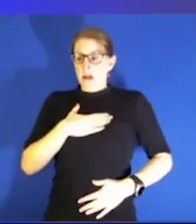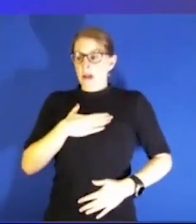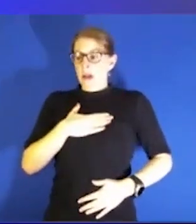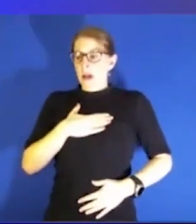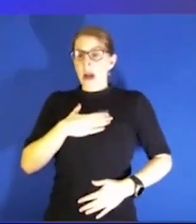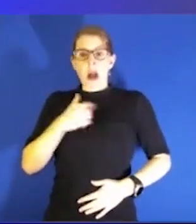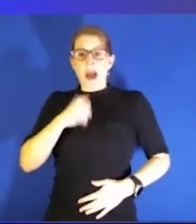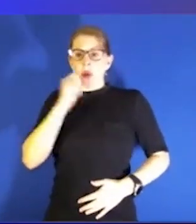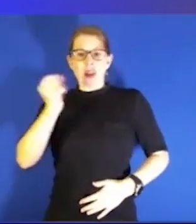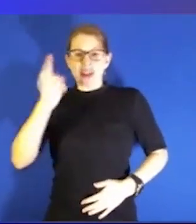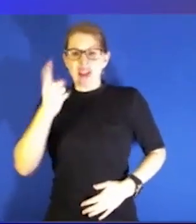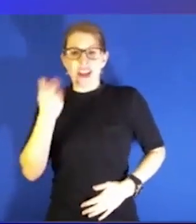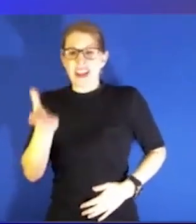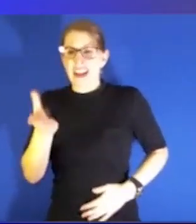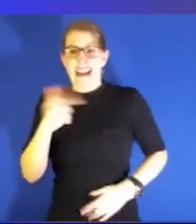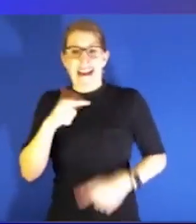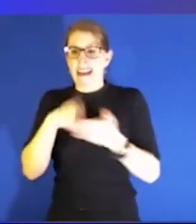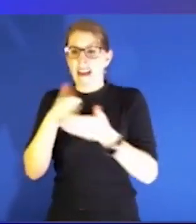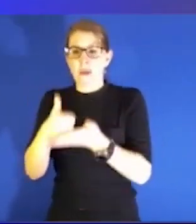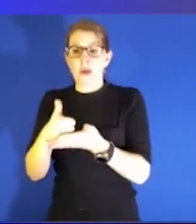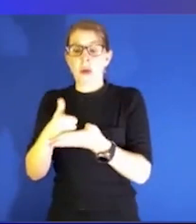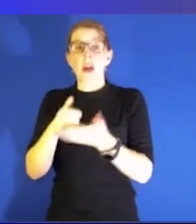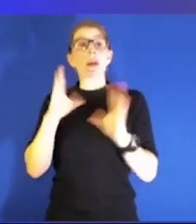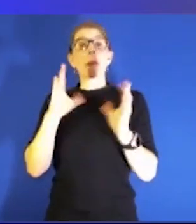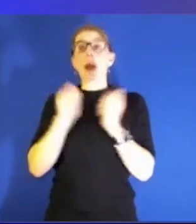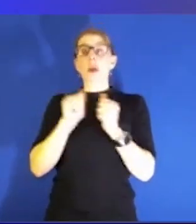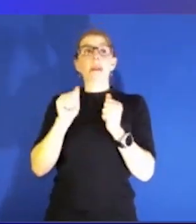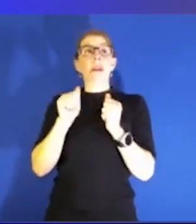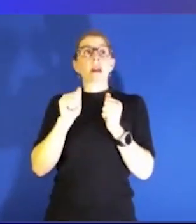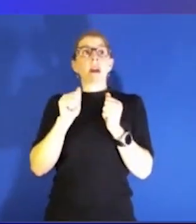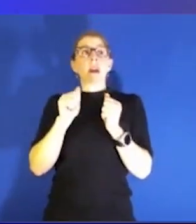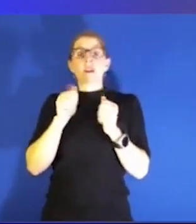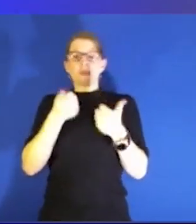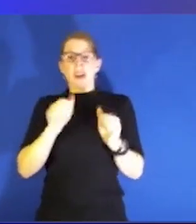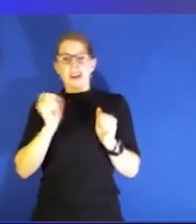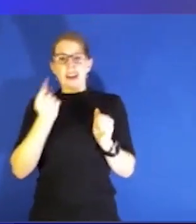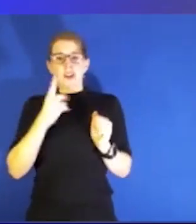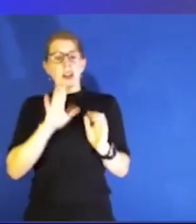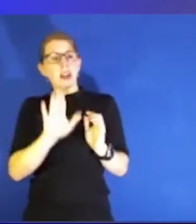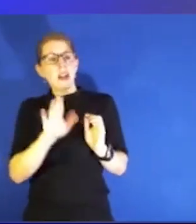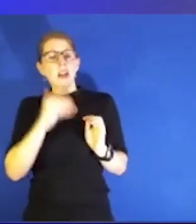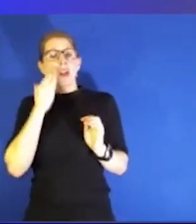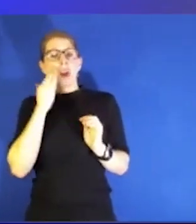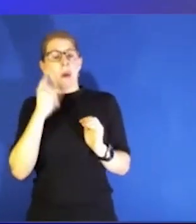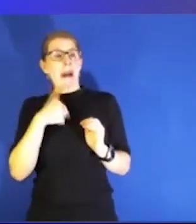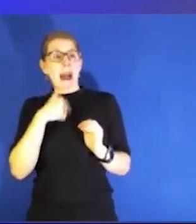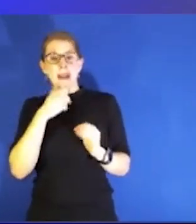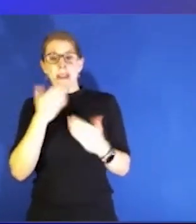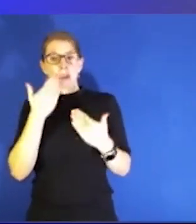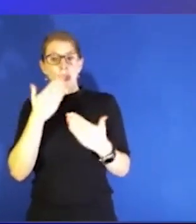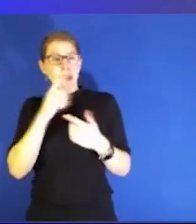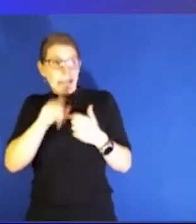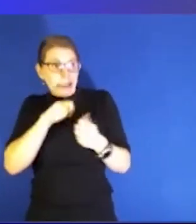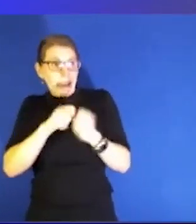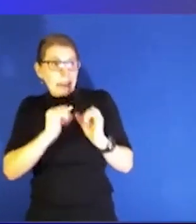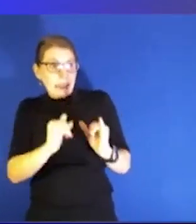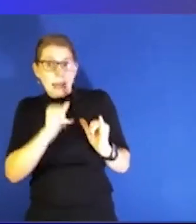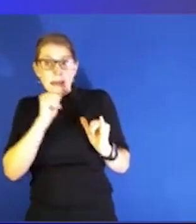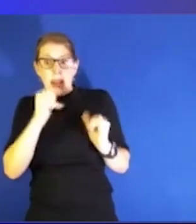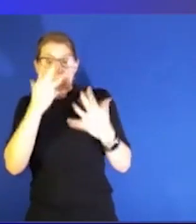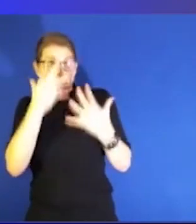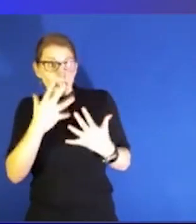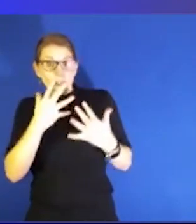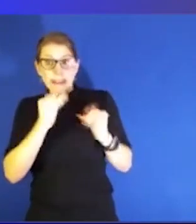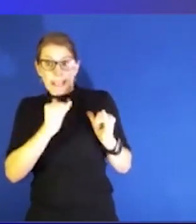and I can't help you. Versus, again, the striving to understand to say, you know what, I'm not exactly like you and my grief is not exactly like